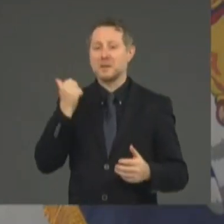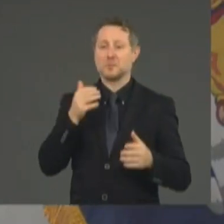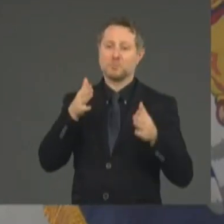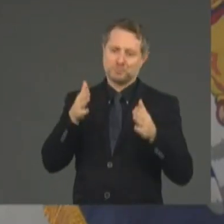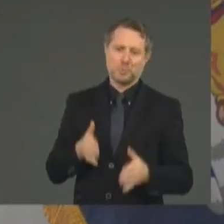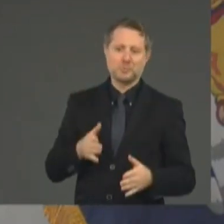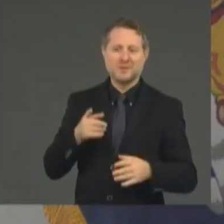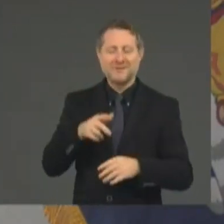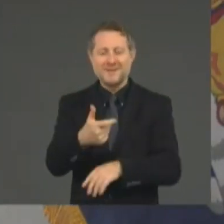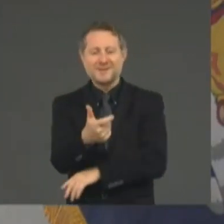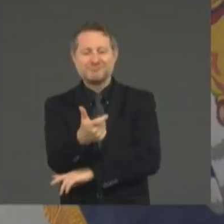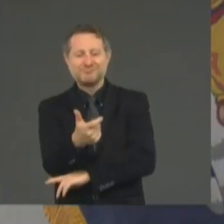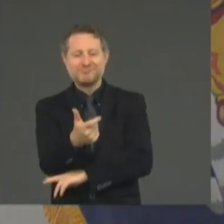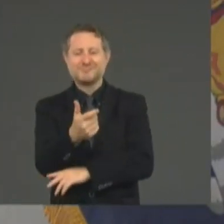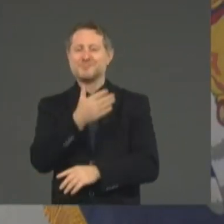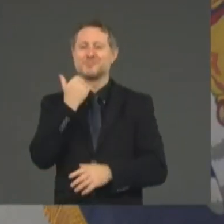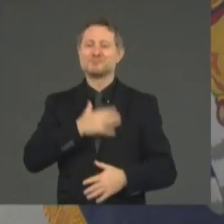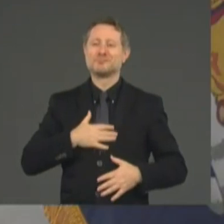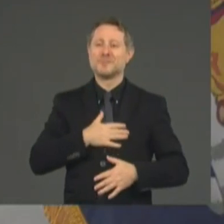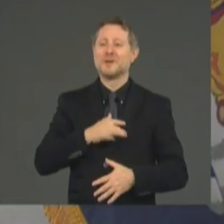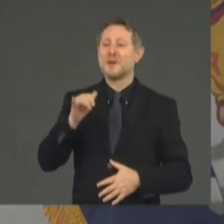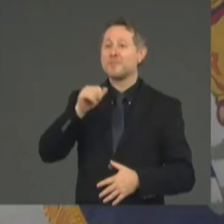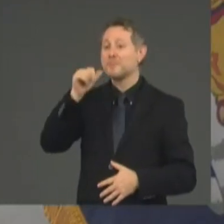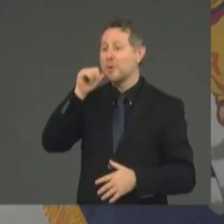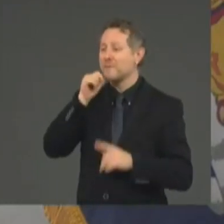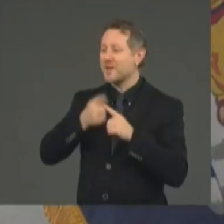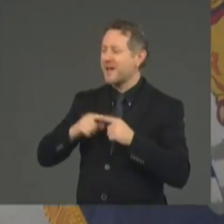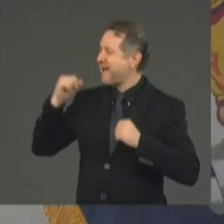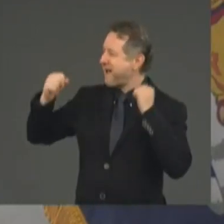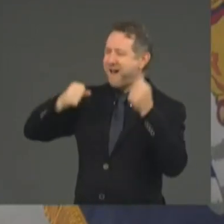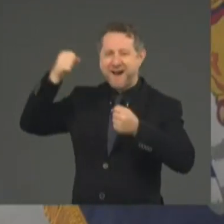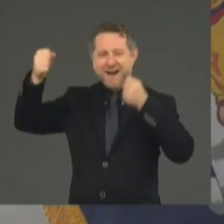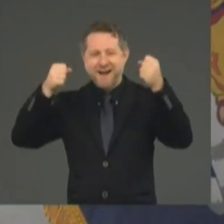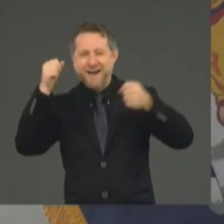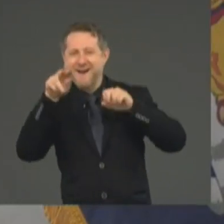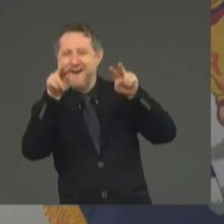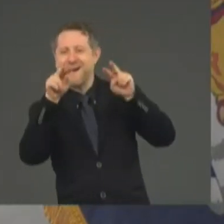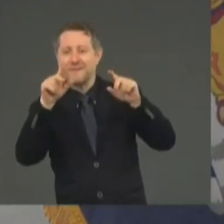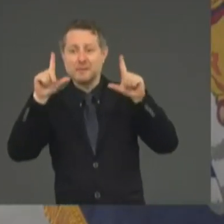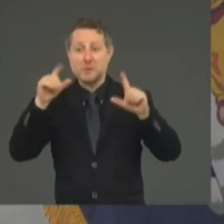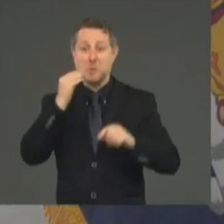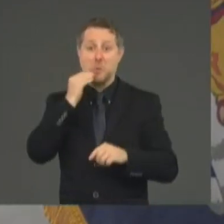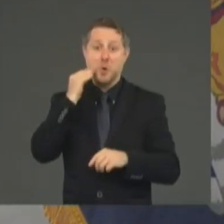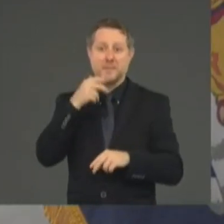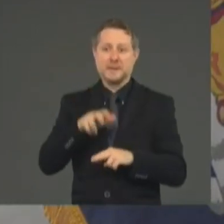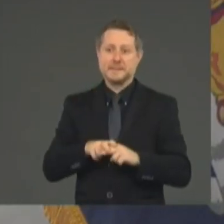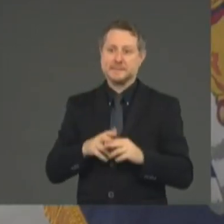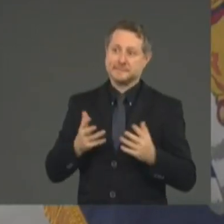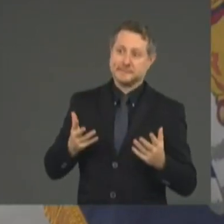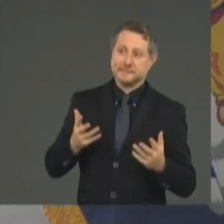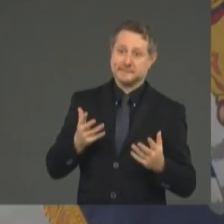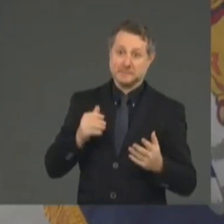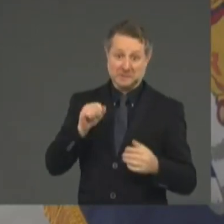to a bar and watching the game. But people who are at home, if you had the chance to